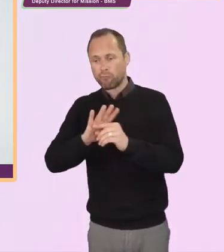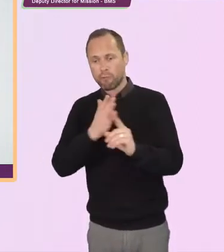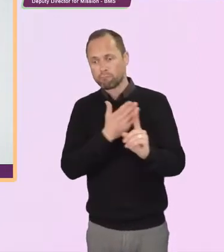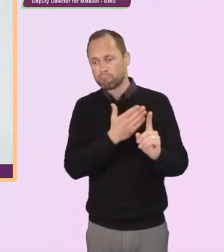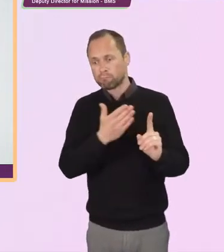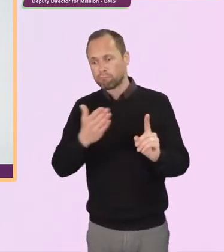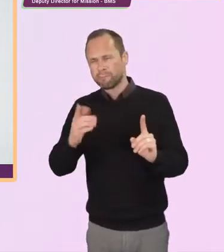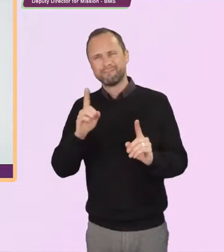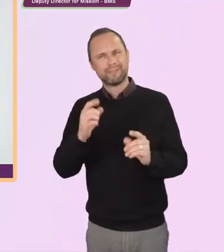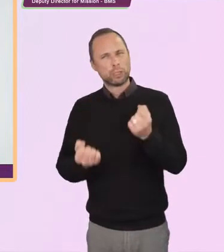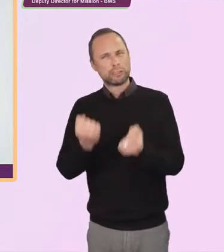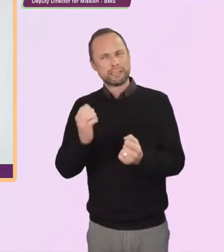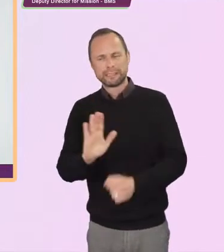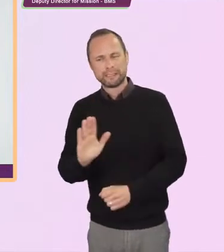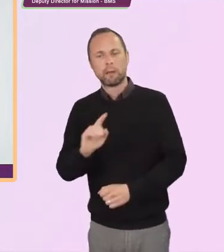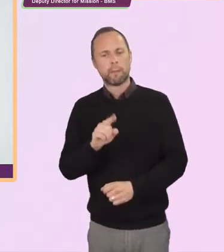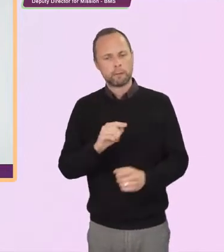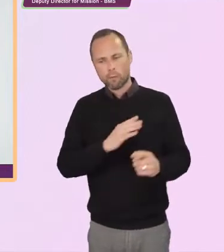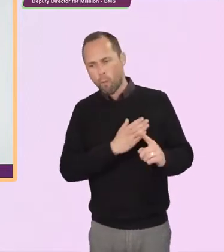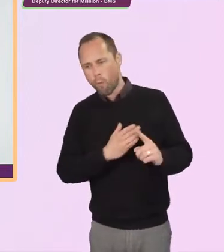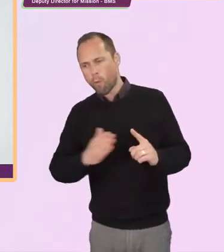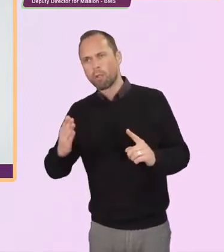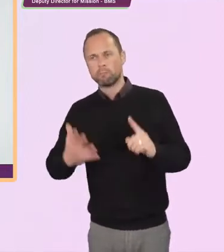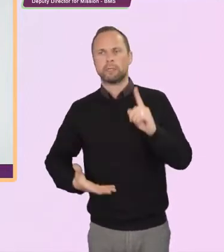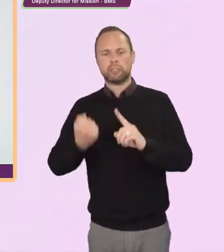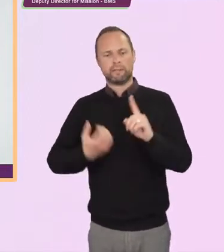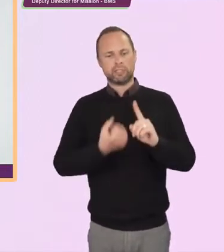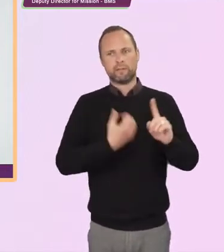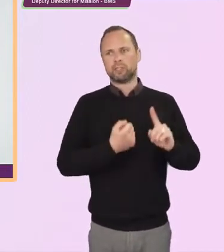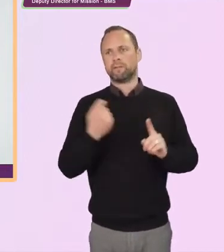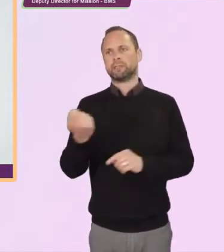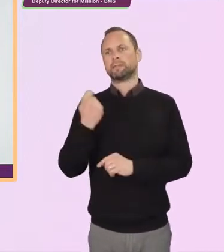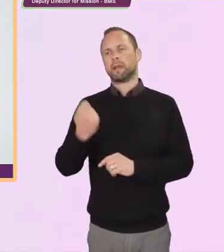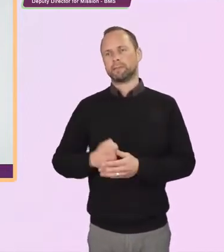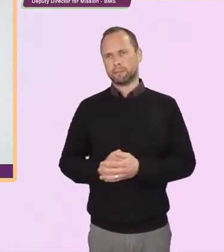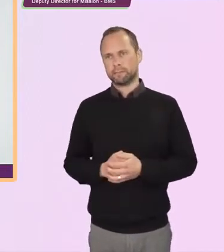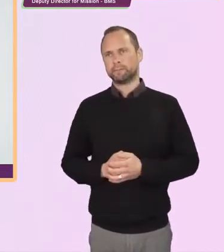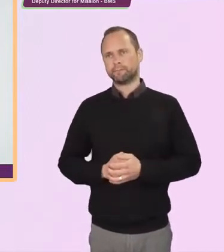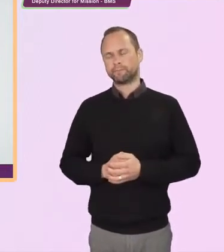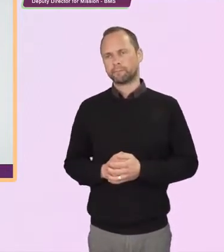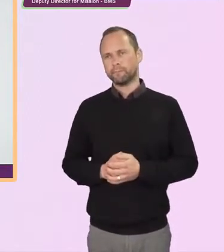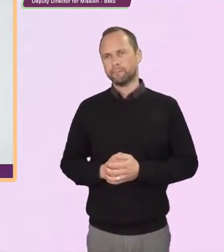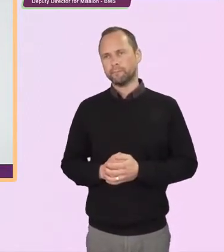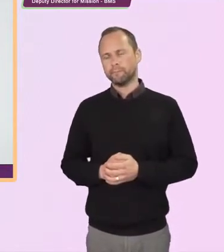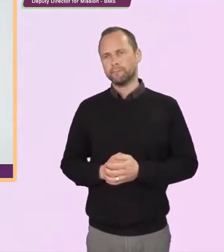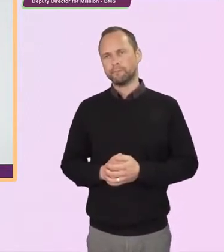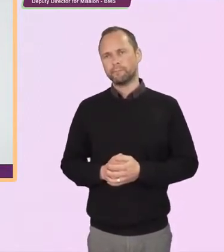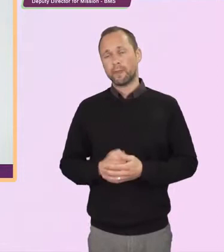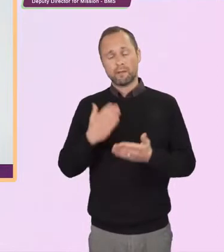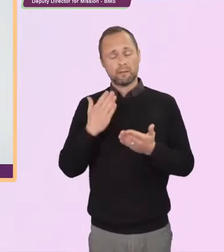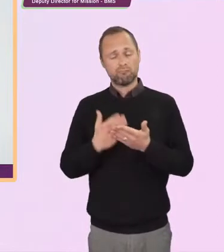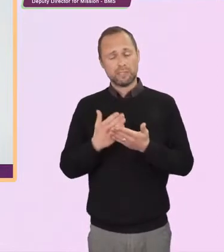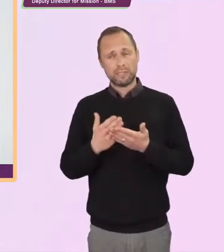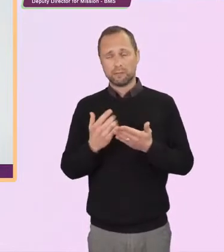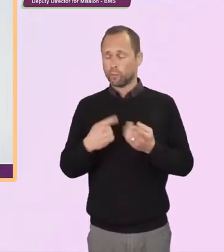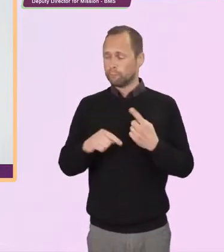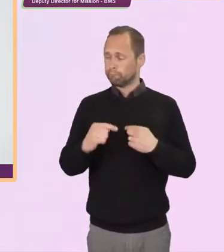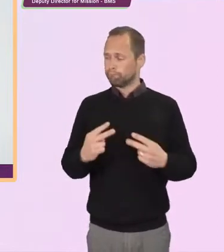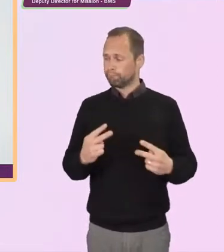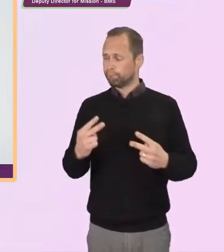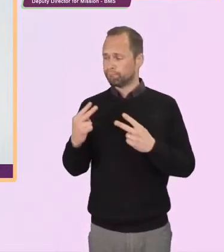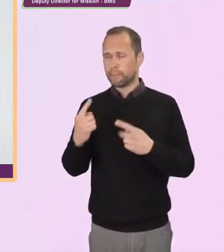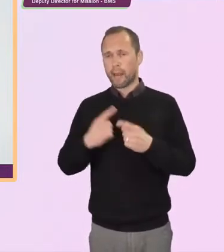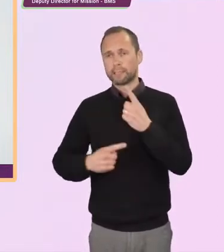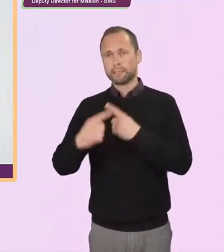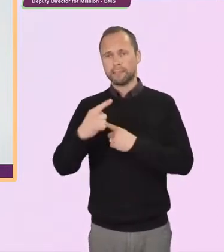within the justice ministry, there was wide-ranging success. And this is really where I think we reflect upon last year as